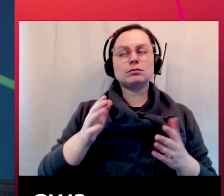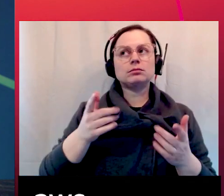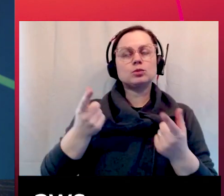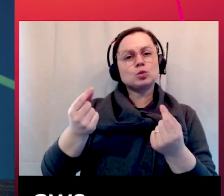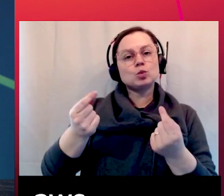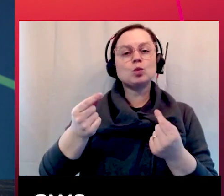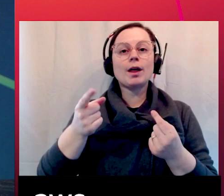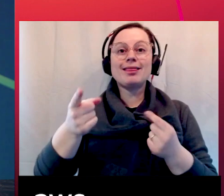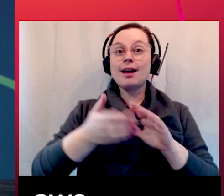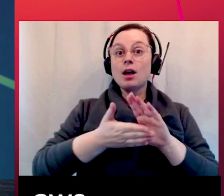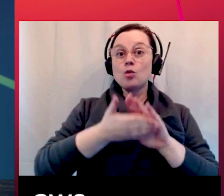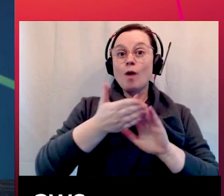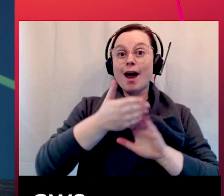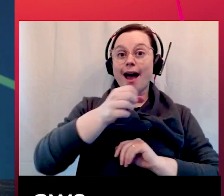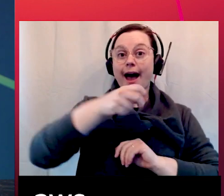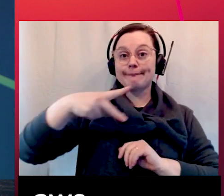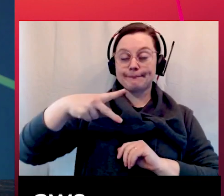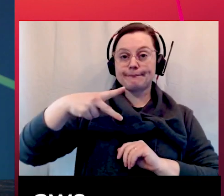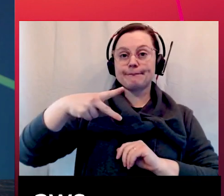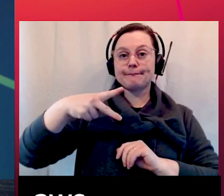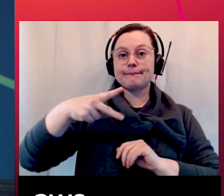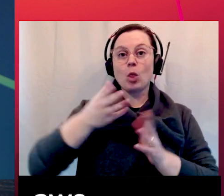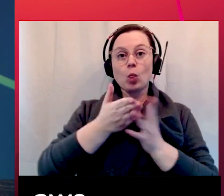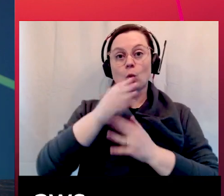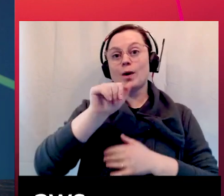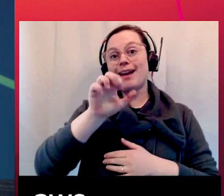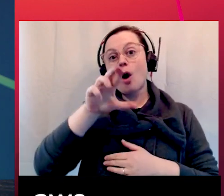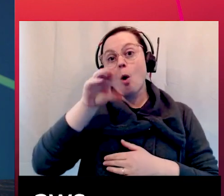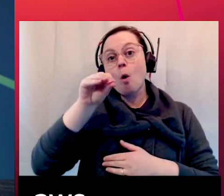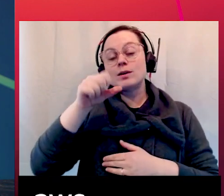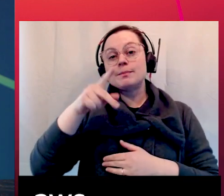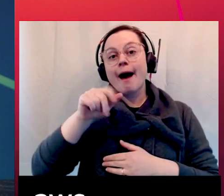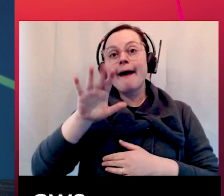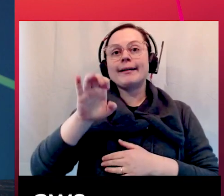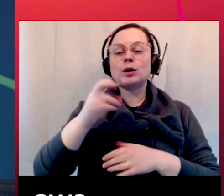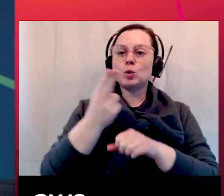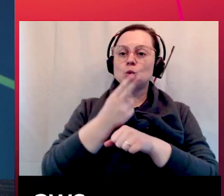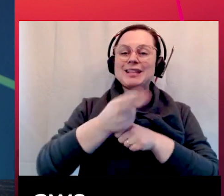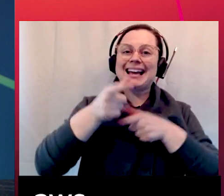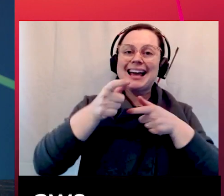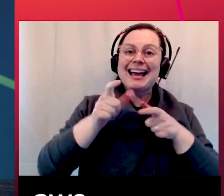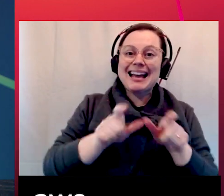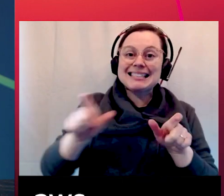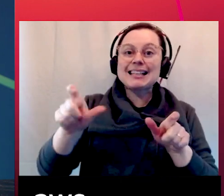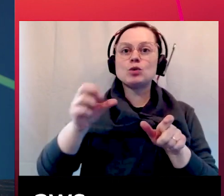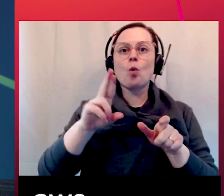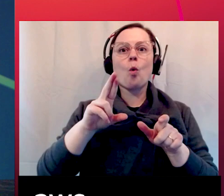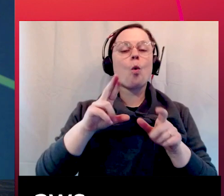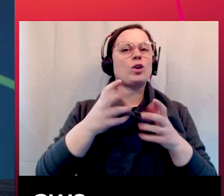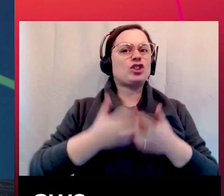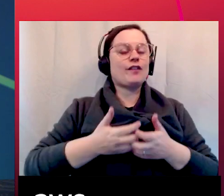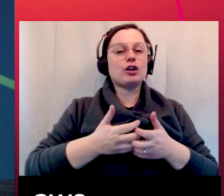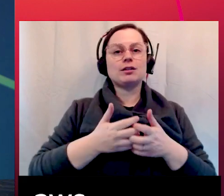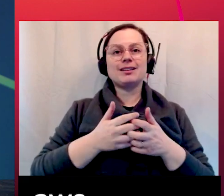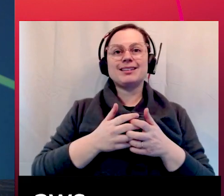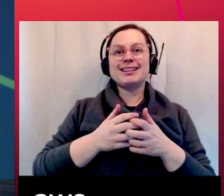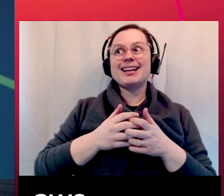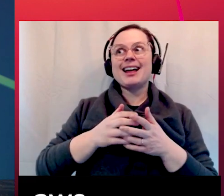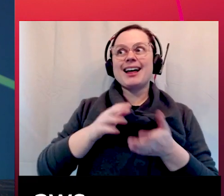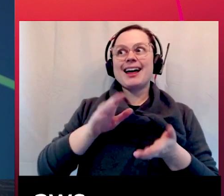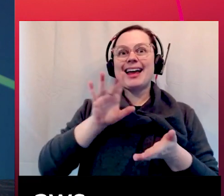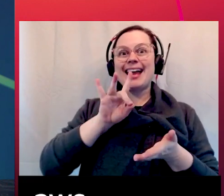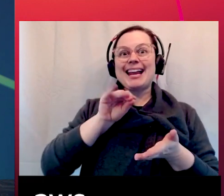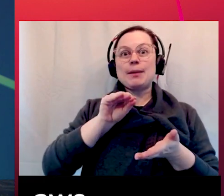run their applications on Aerospike on an instance or server footprint that is 80% less than some of the